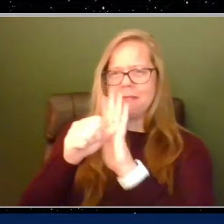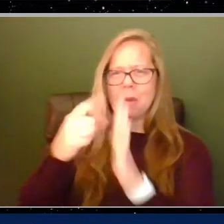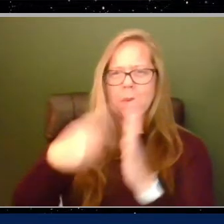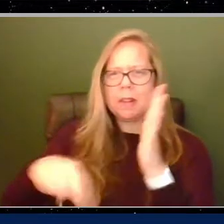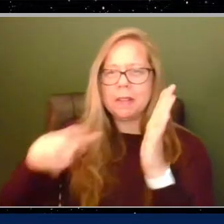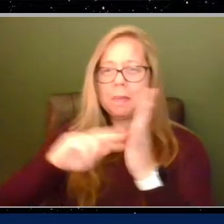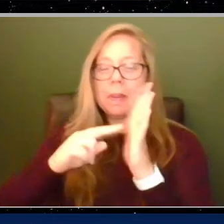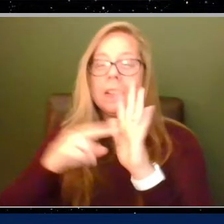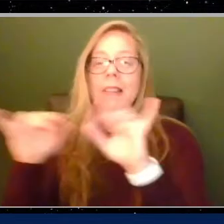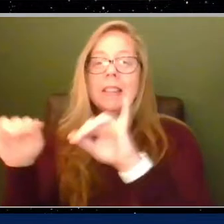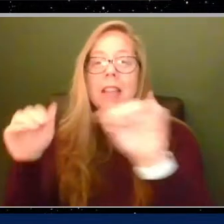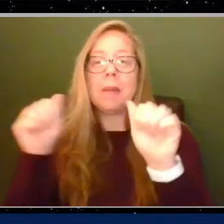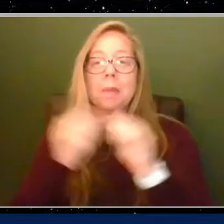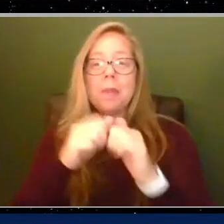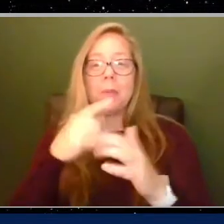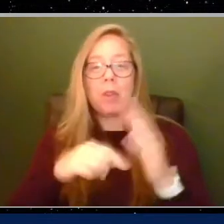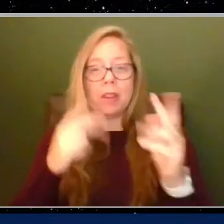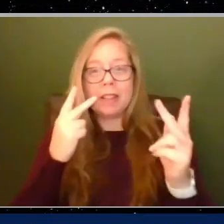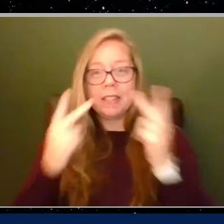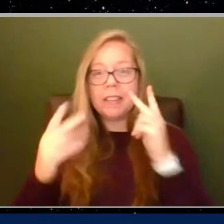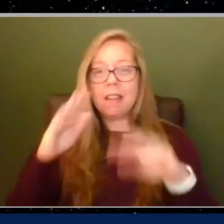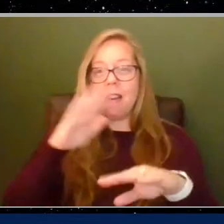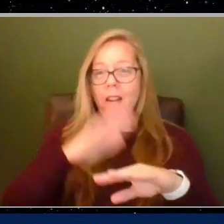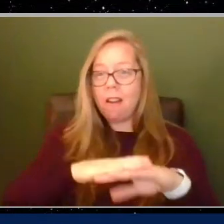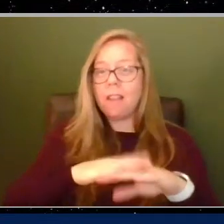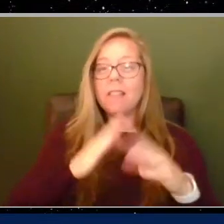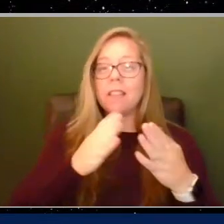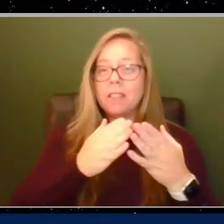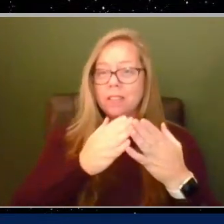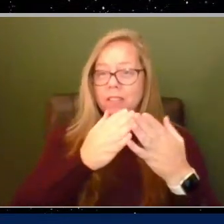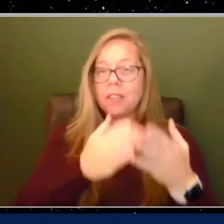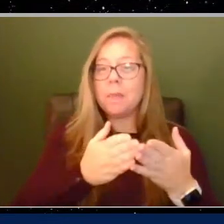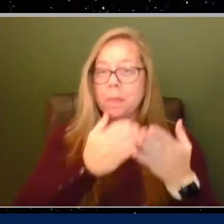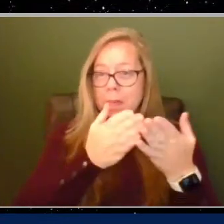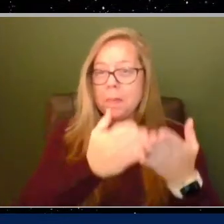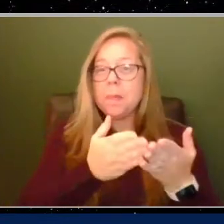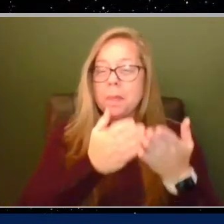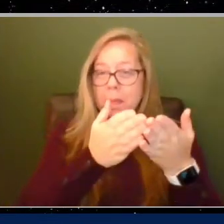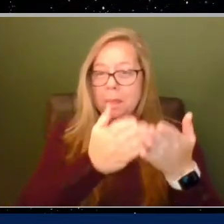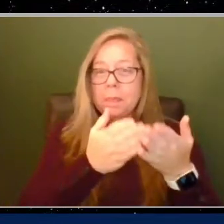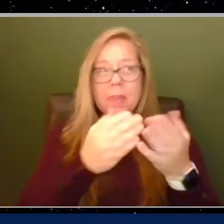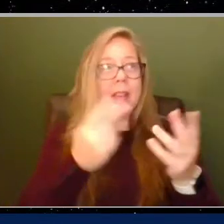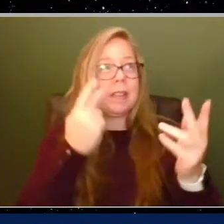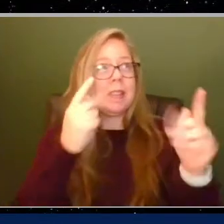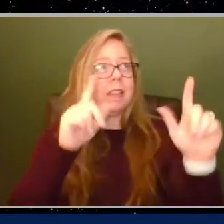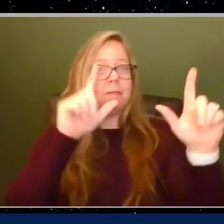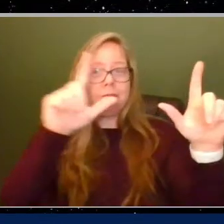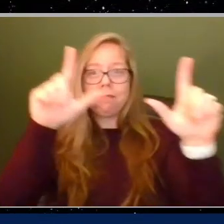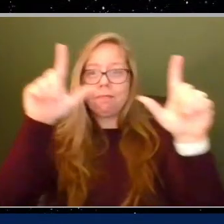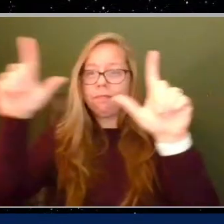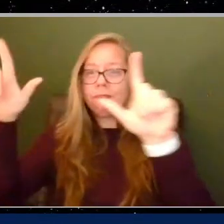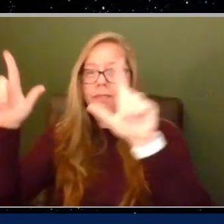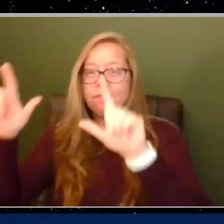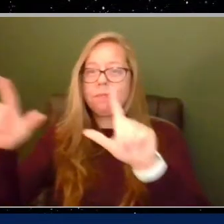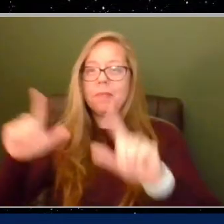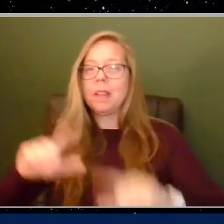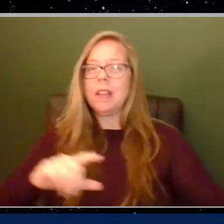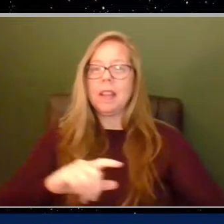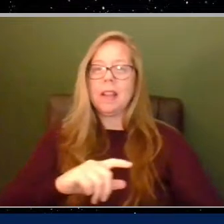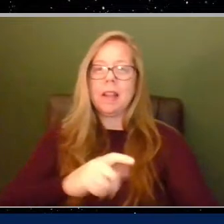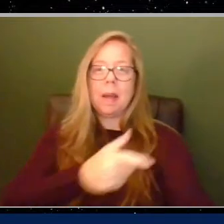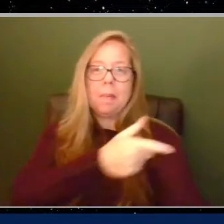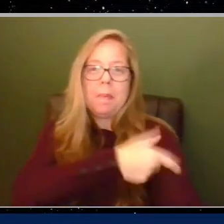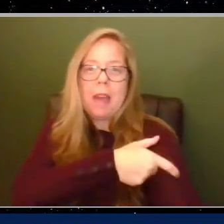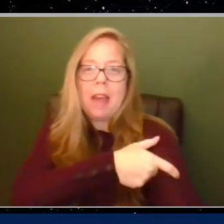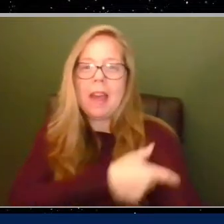on board. Like on board the actual carrier, right? Because there's all sorts of symbolism. There's badges and patches and things